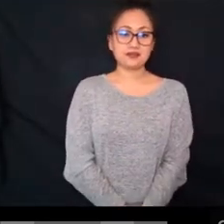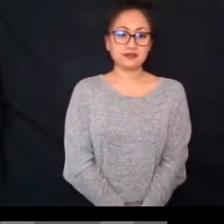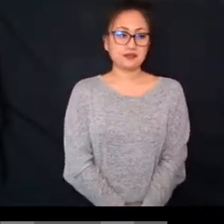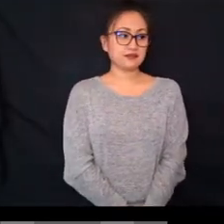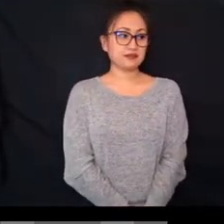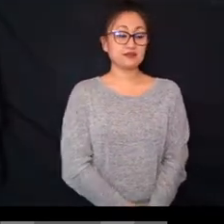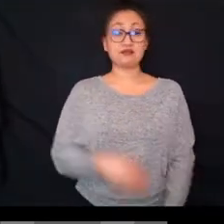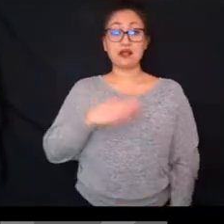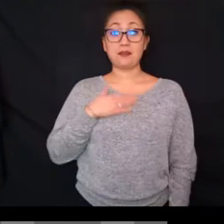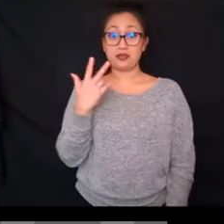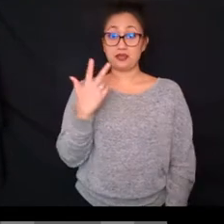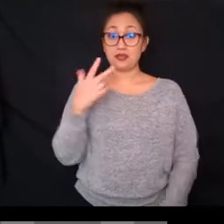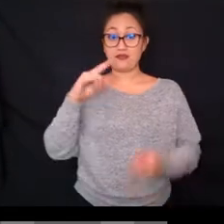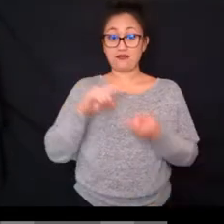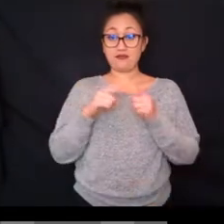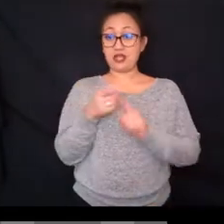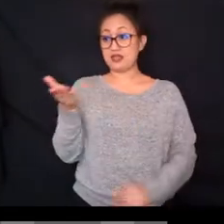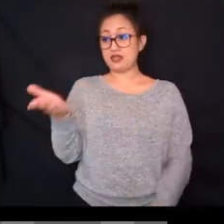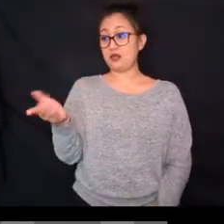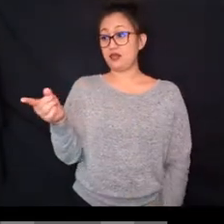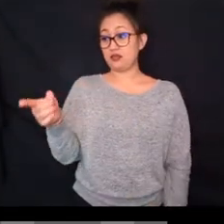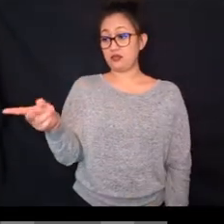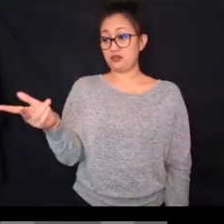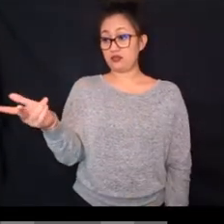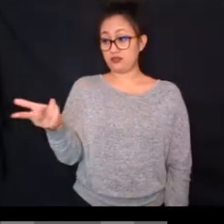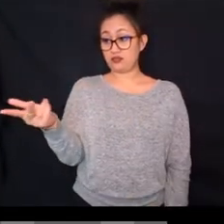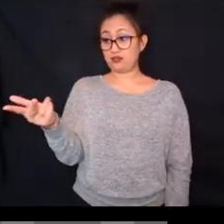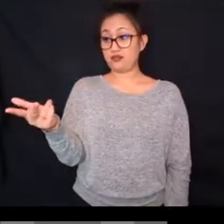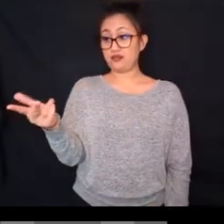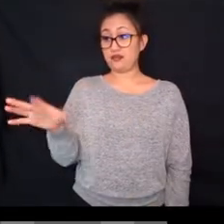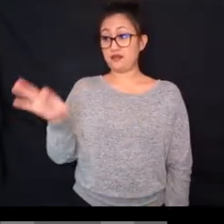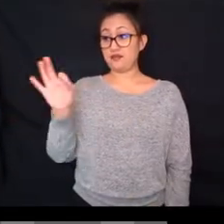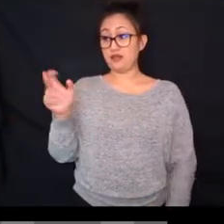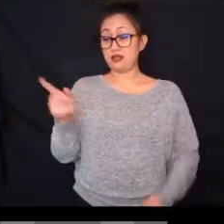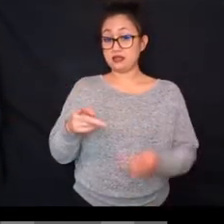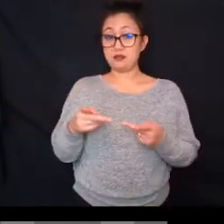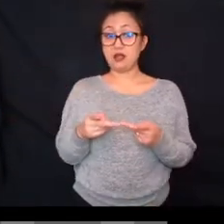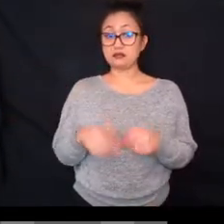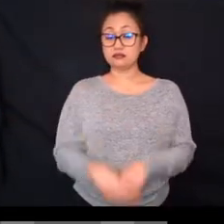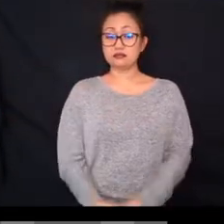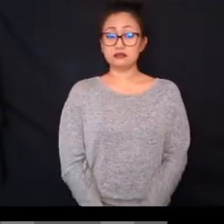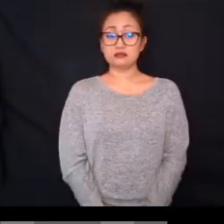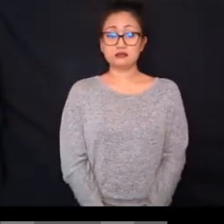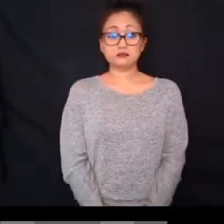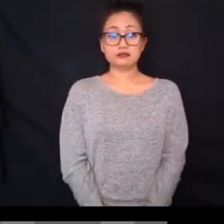And my 3 friends right here. Can you find a spot? Can you find a spot?